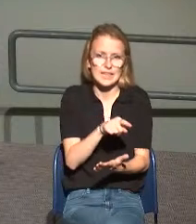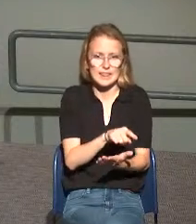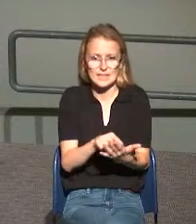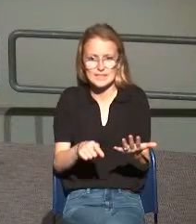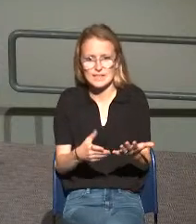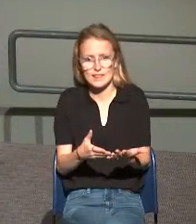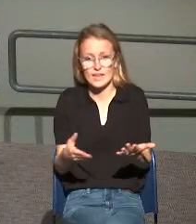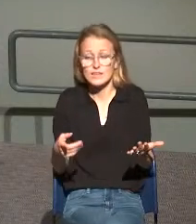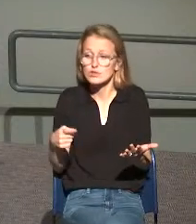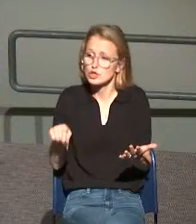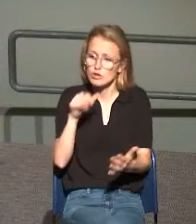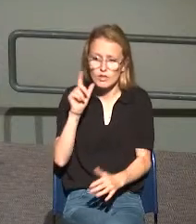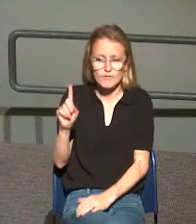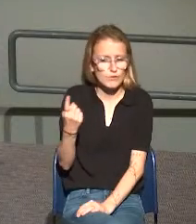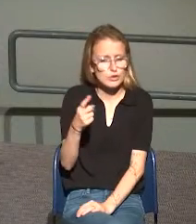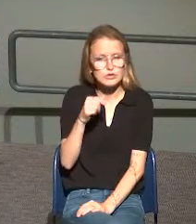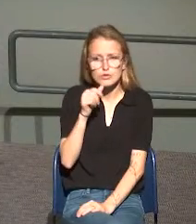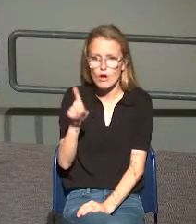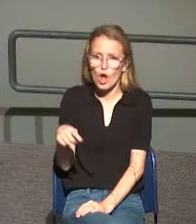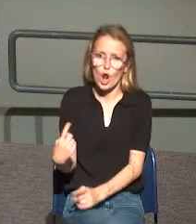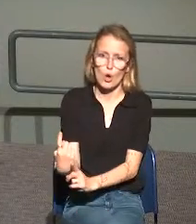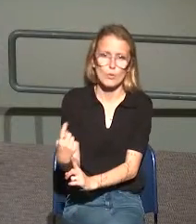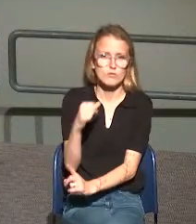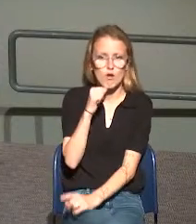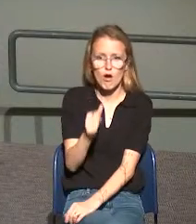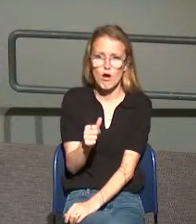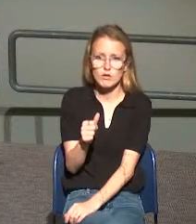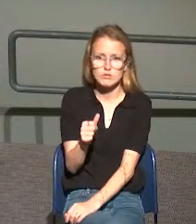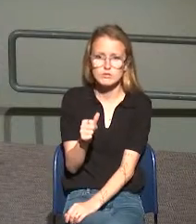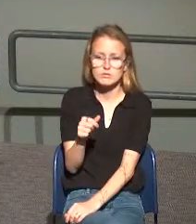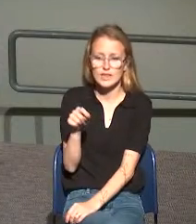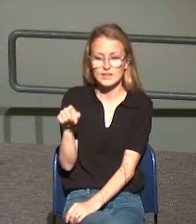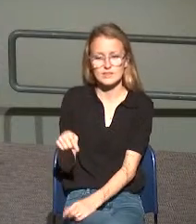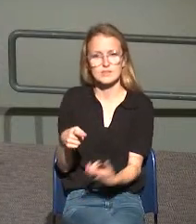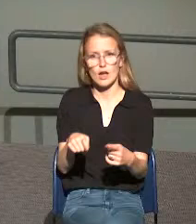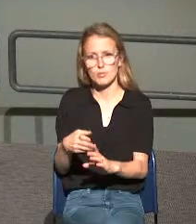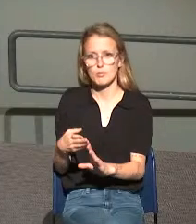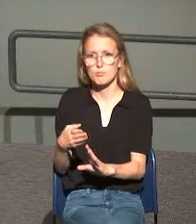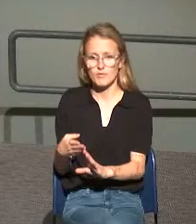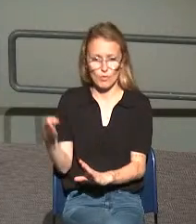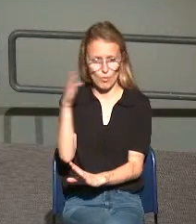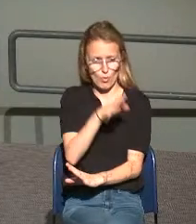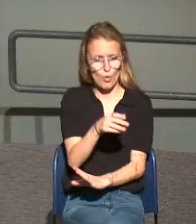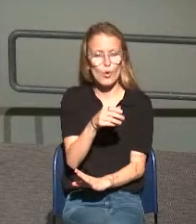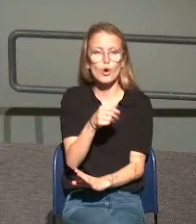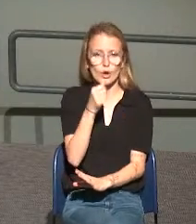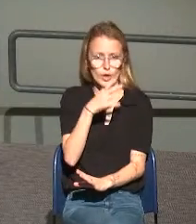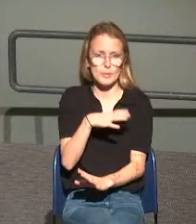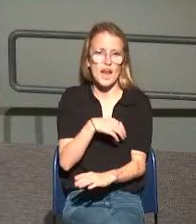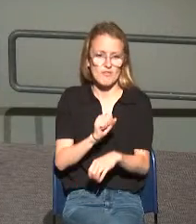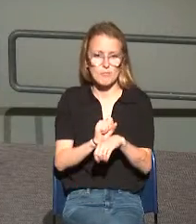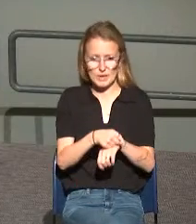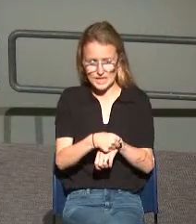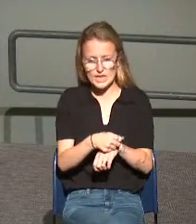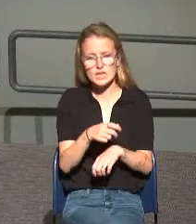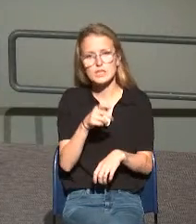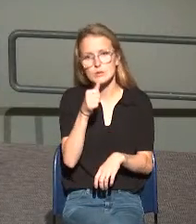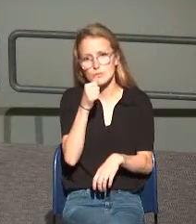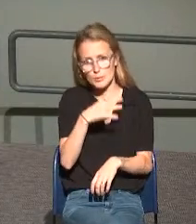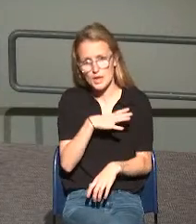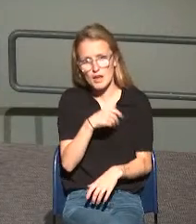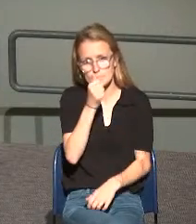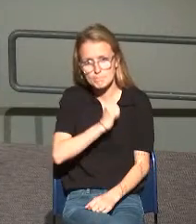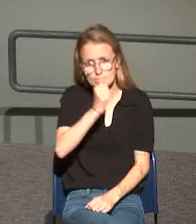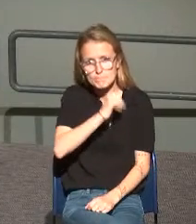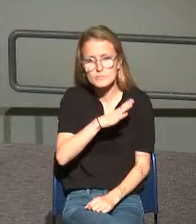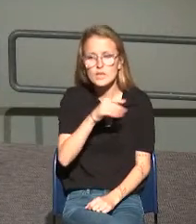first ones, they're not the only ones. This has happened before. People have overcome, people have persevered, and they're not alone,